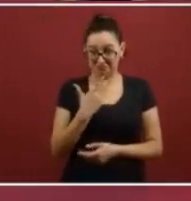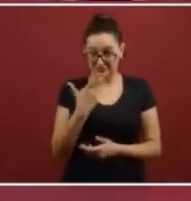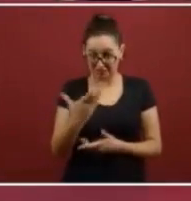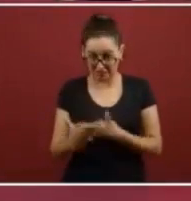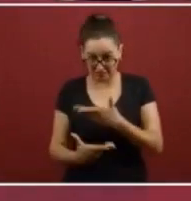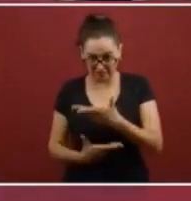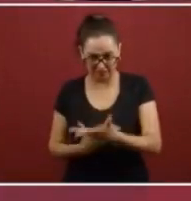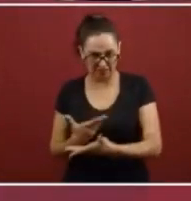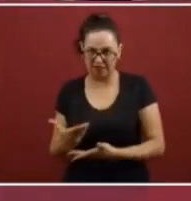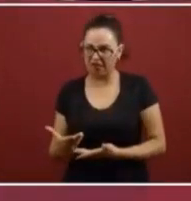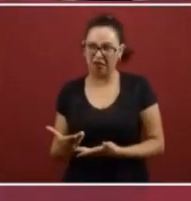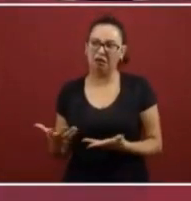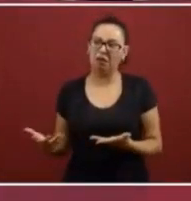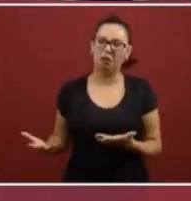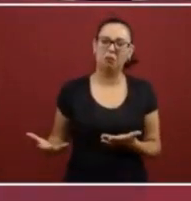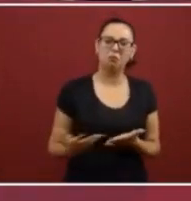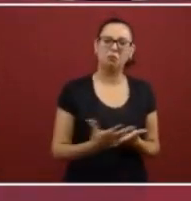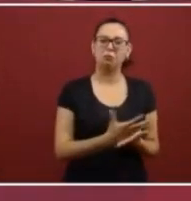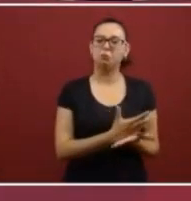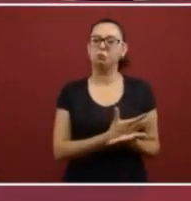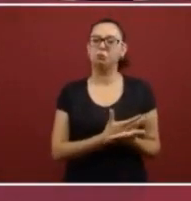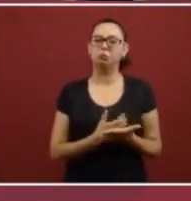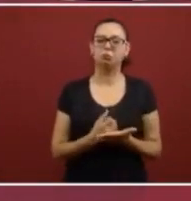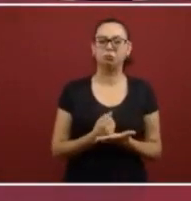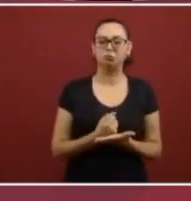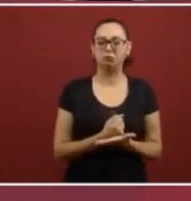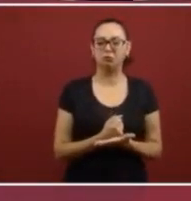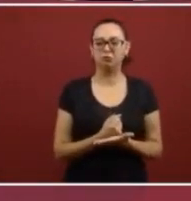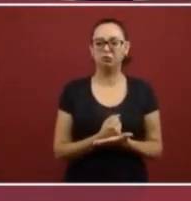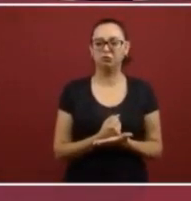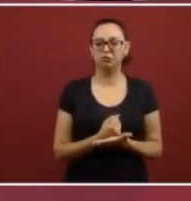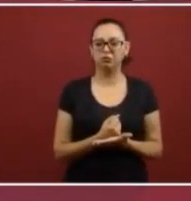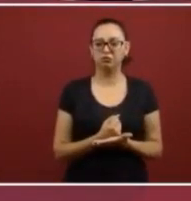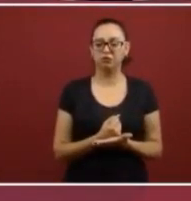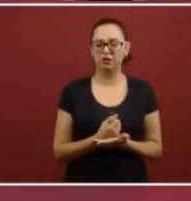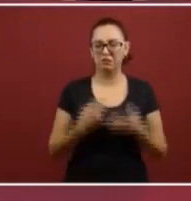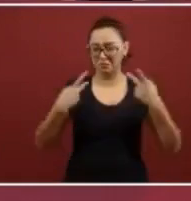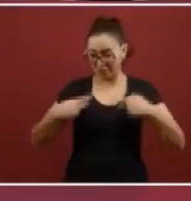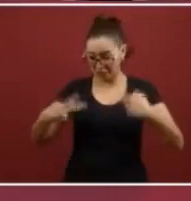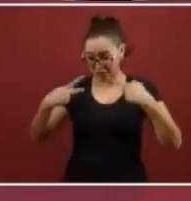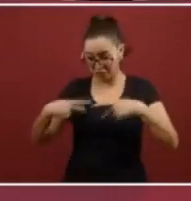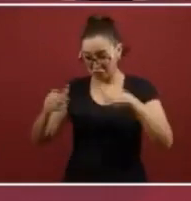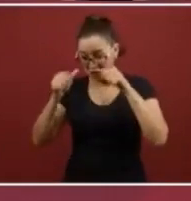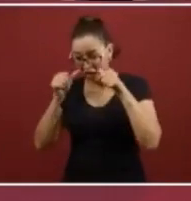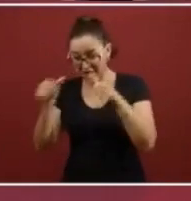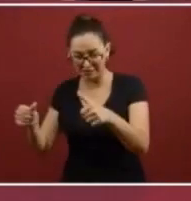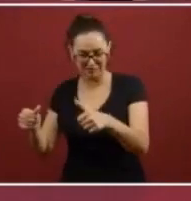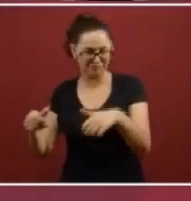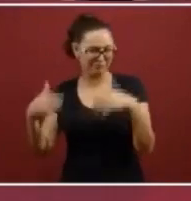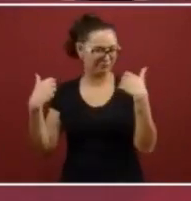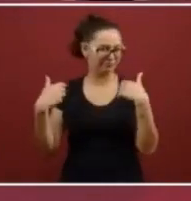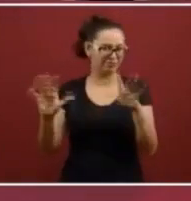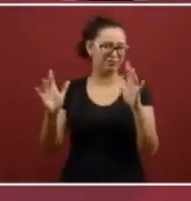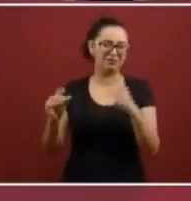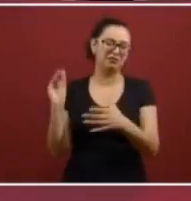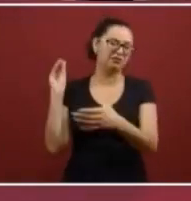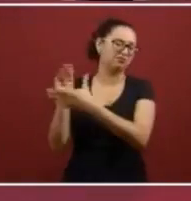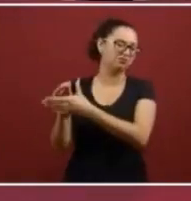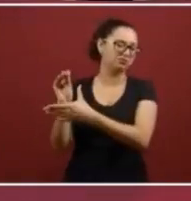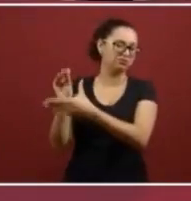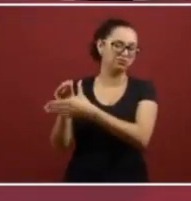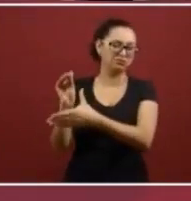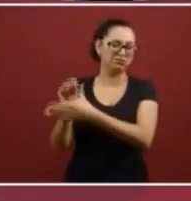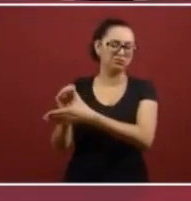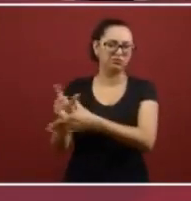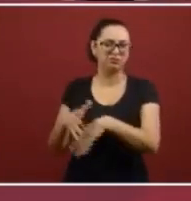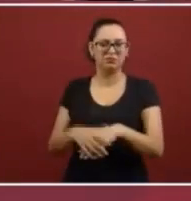pública. about public administration. No el estar atendiendo a la gente. No se Not to be escuchaba a la taking care of gente. the people, not listening to the